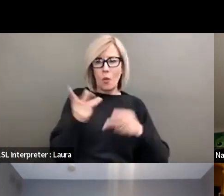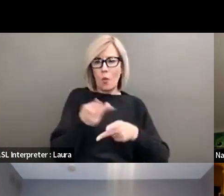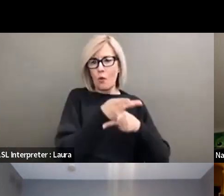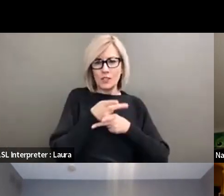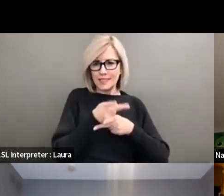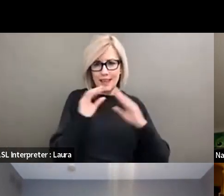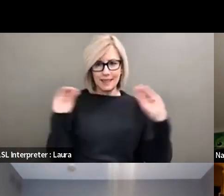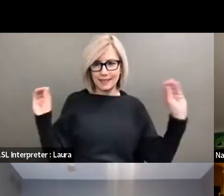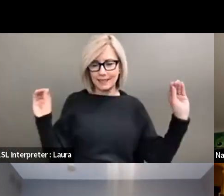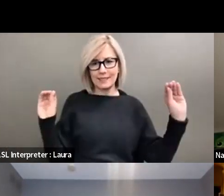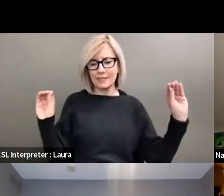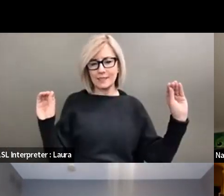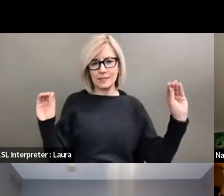And